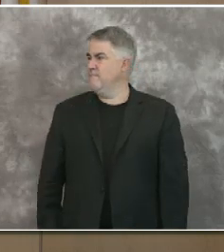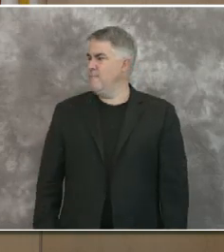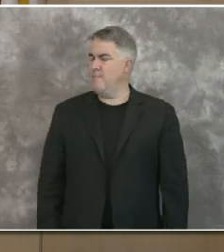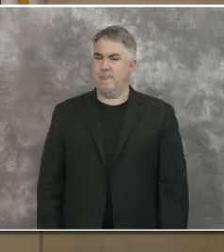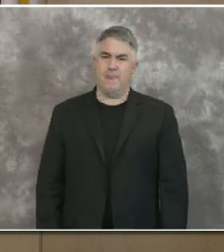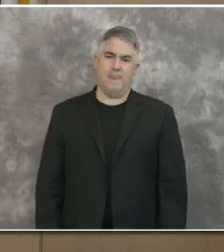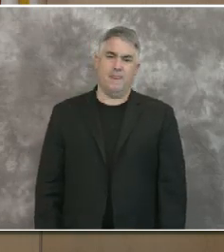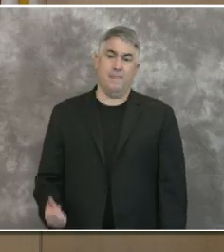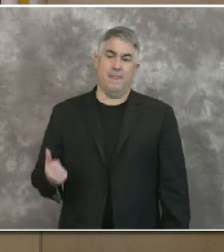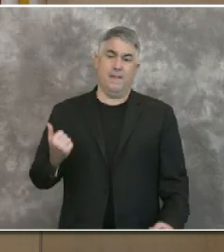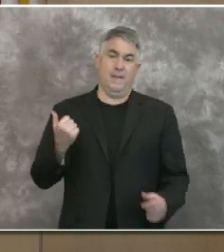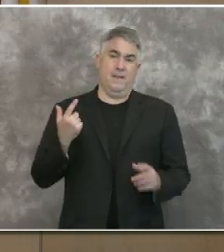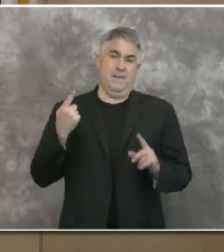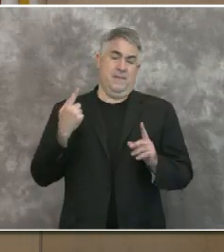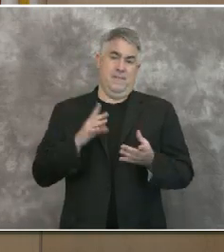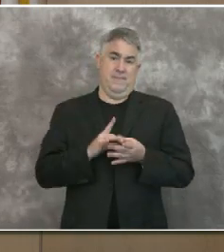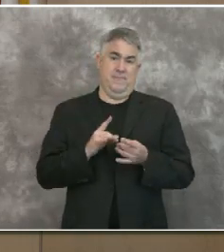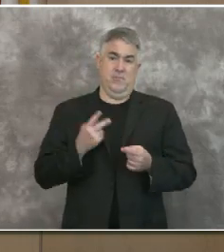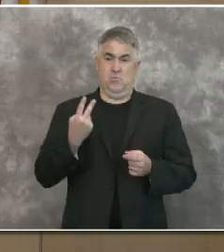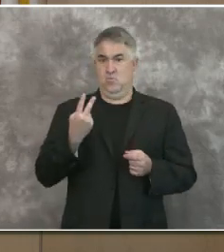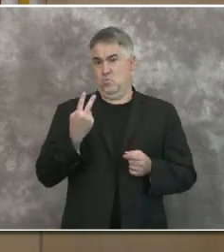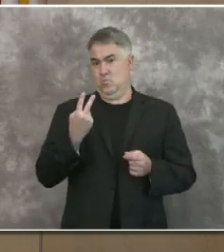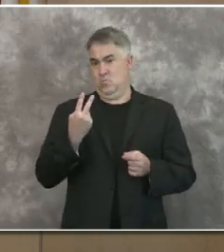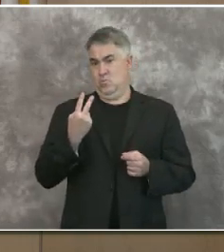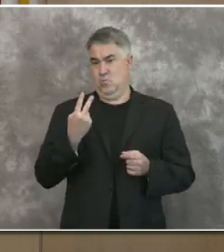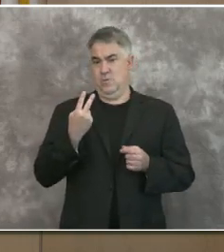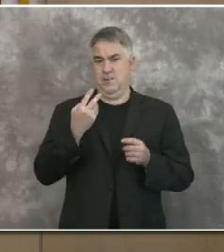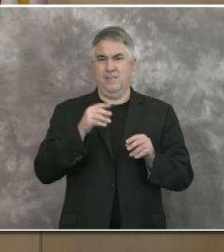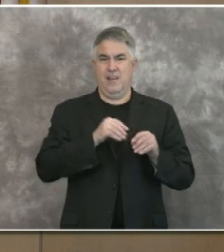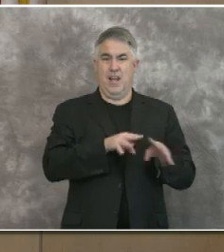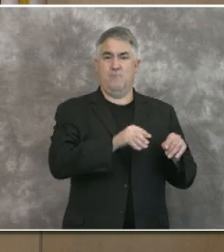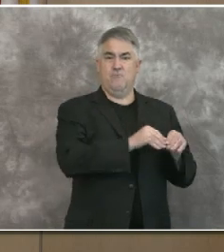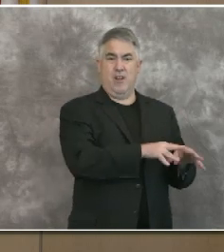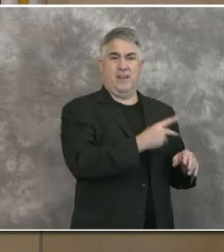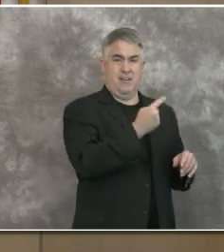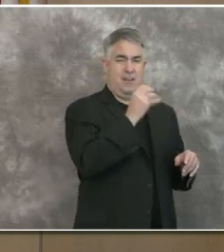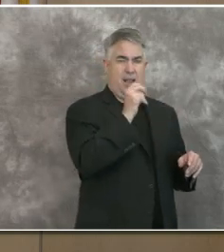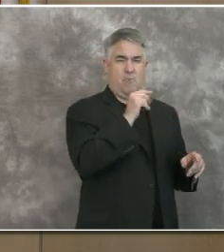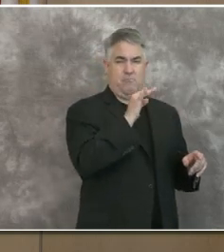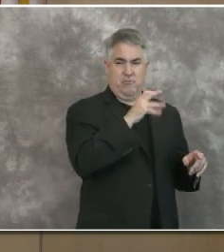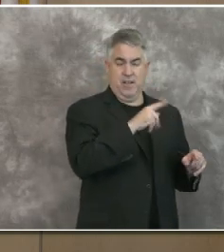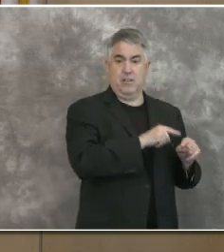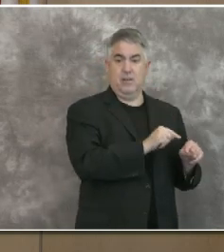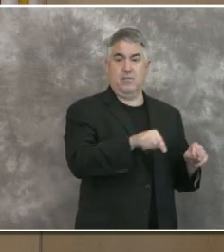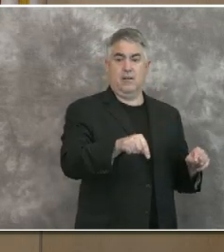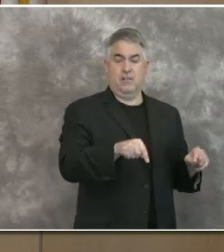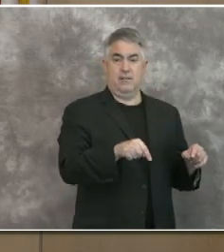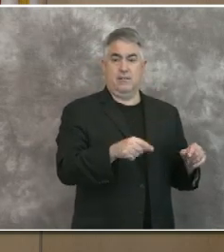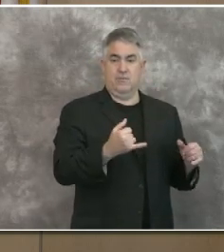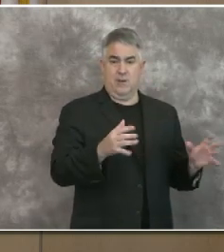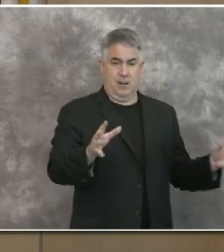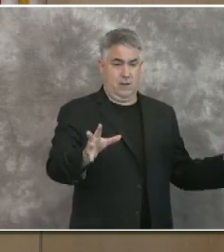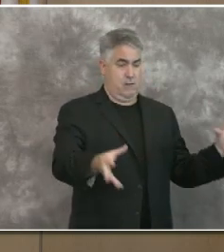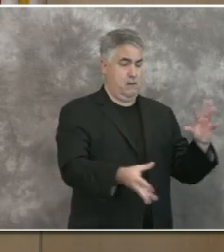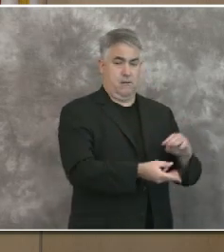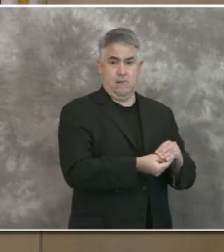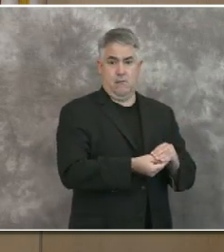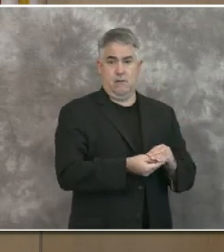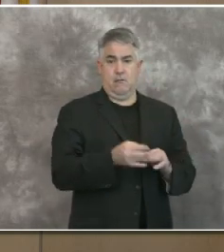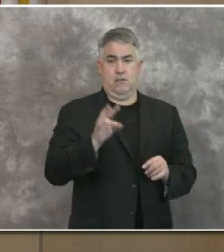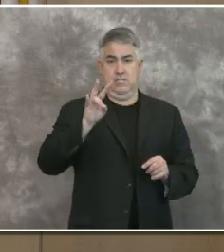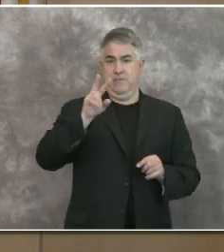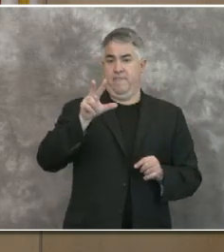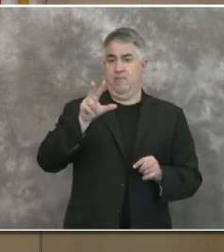regard to reported outbreaks in congregate and community settings to date, we have had a cumulative total of 73 confirmed